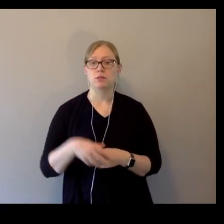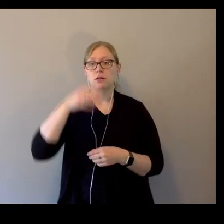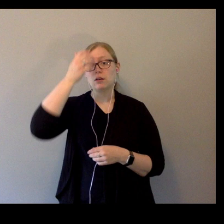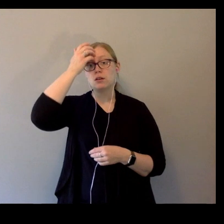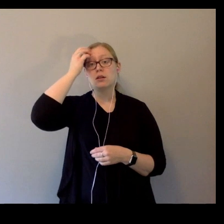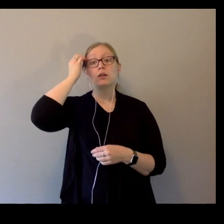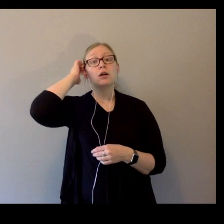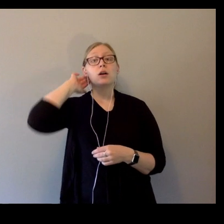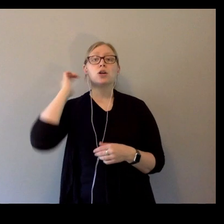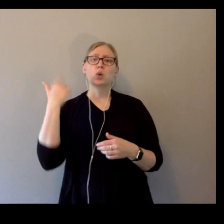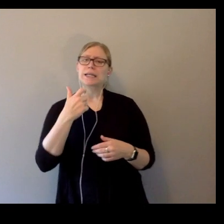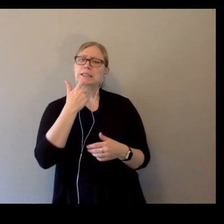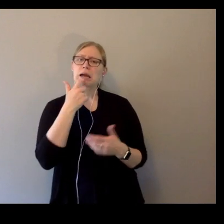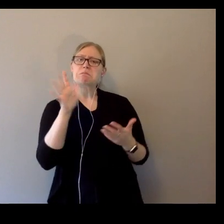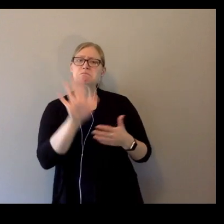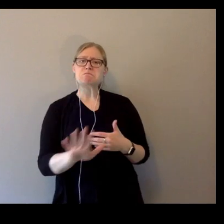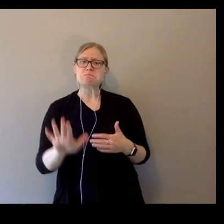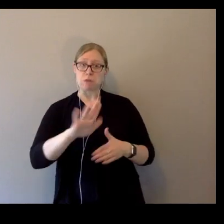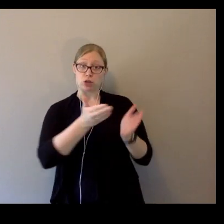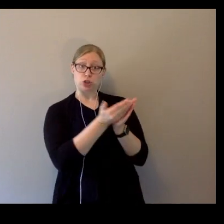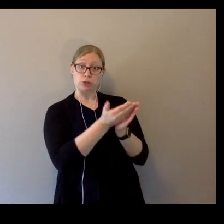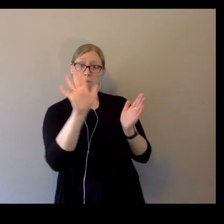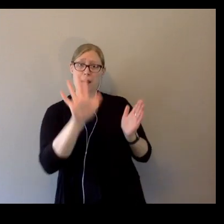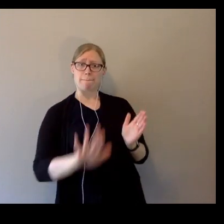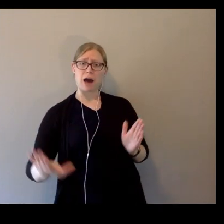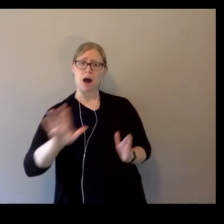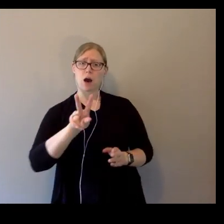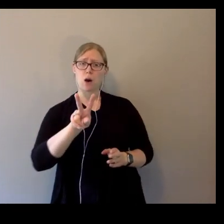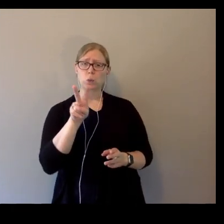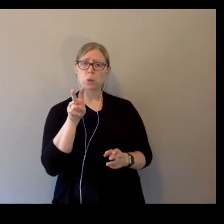So we're going to say the ship is about